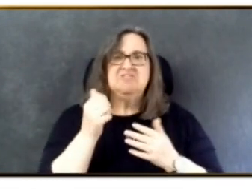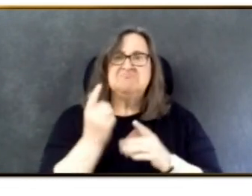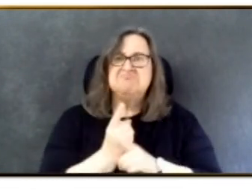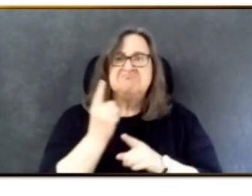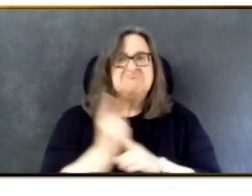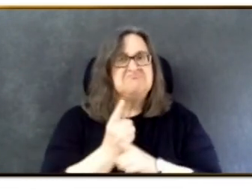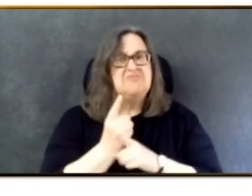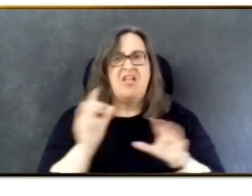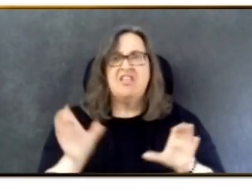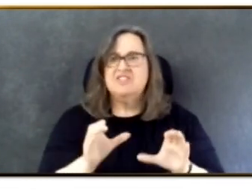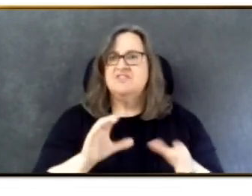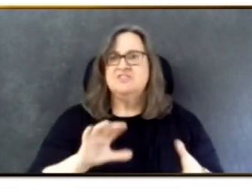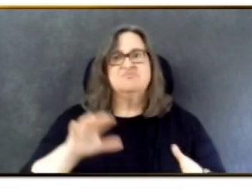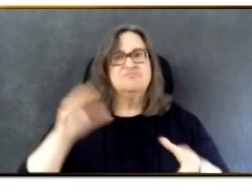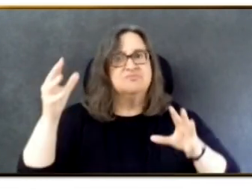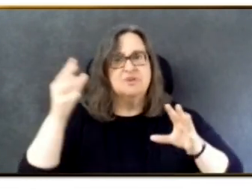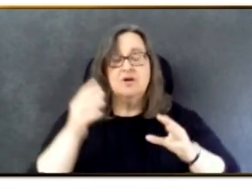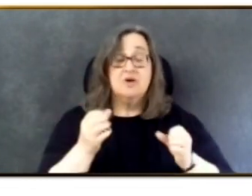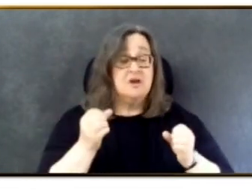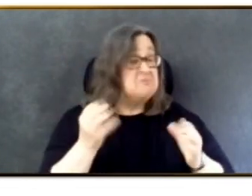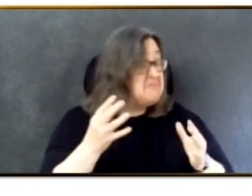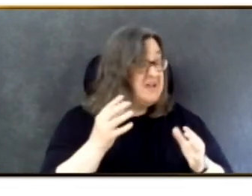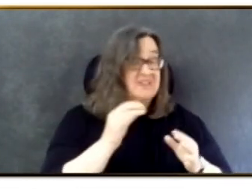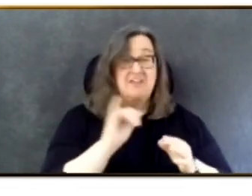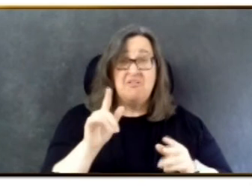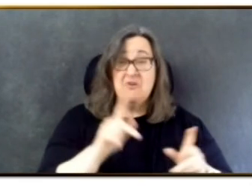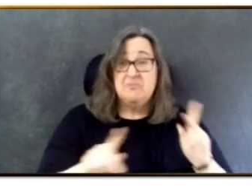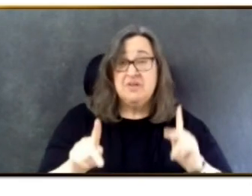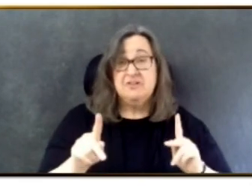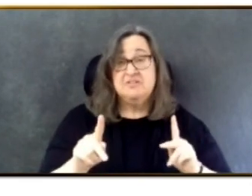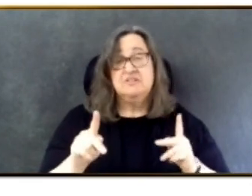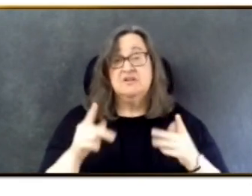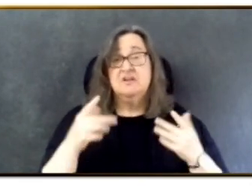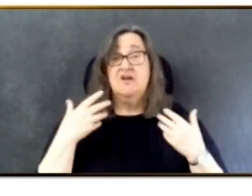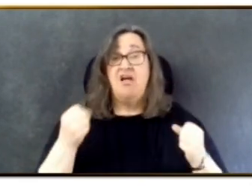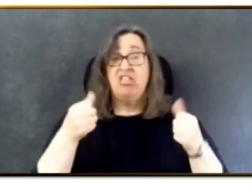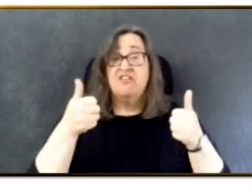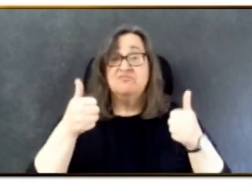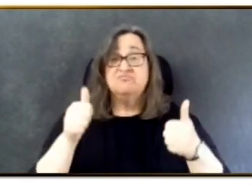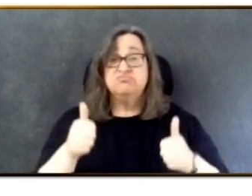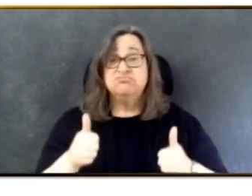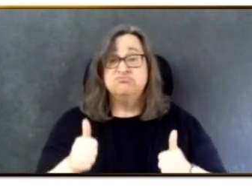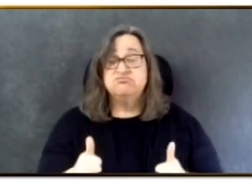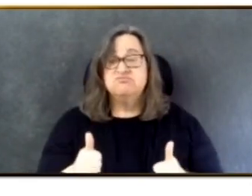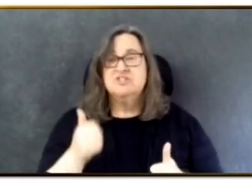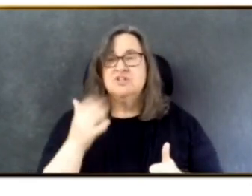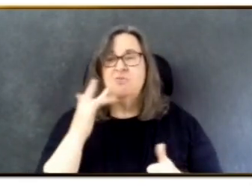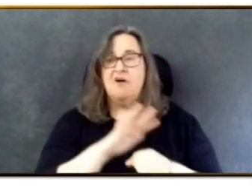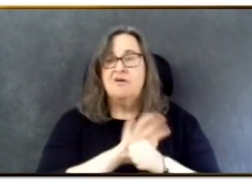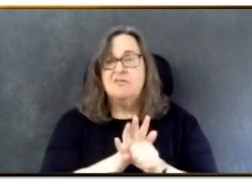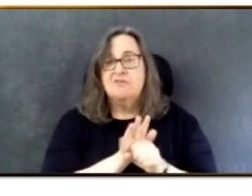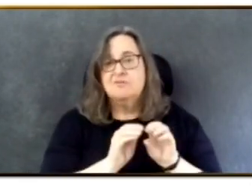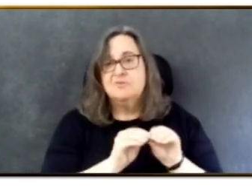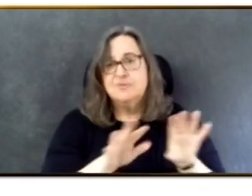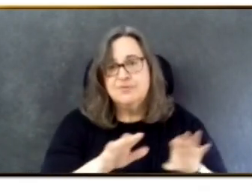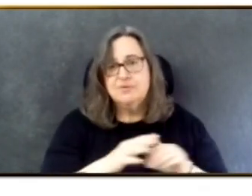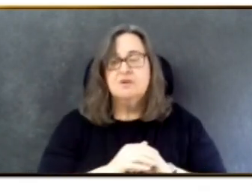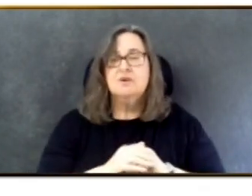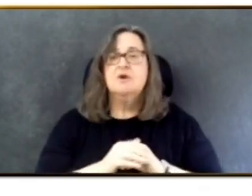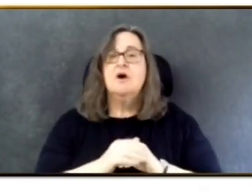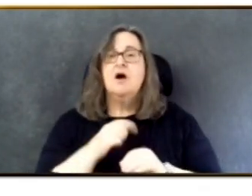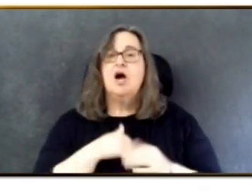of thousands of Illinoisans had their health deteriorate at the hands of a deadly virus. I want to